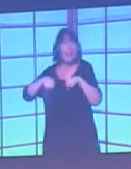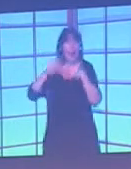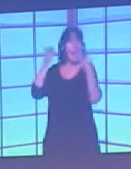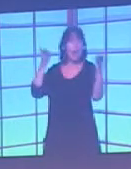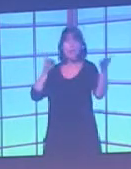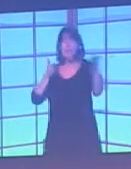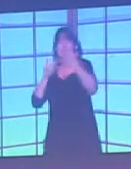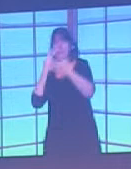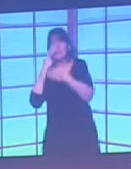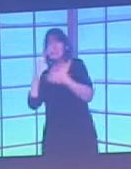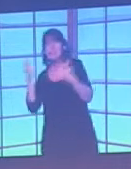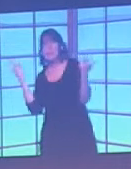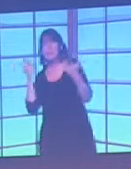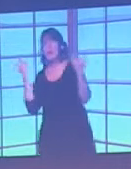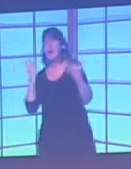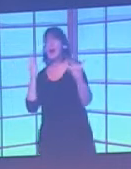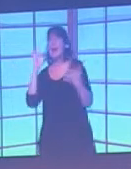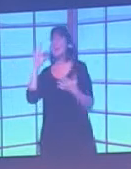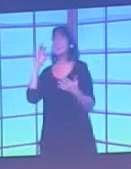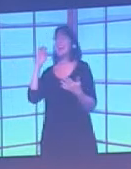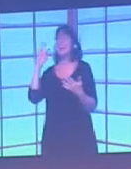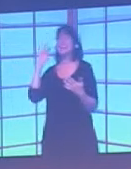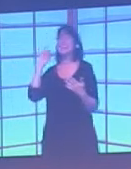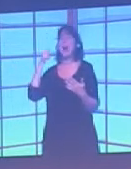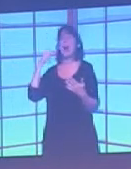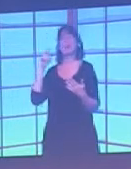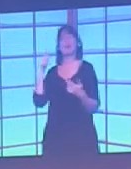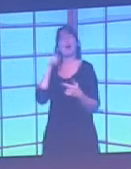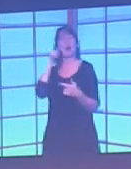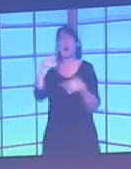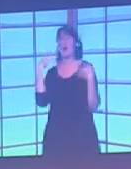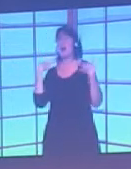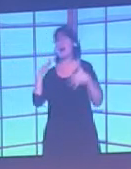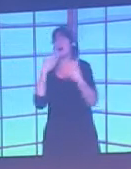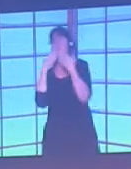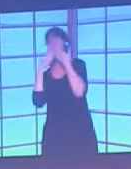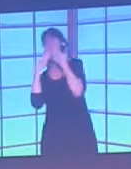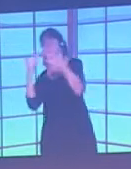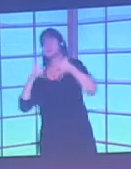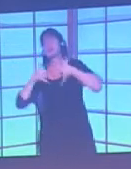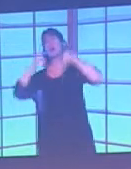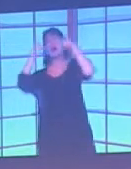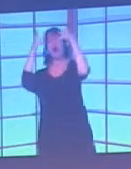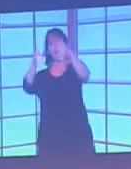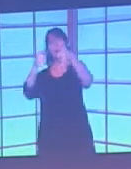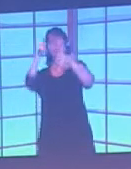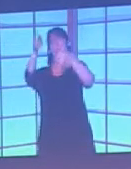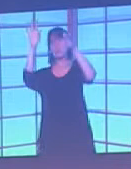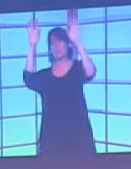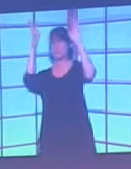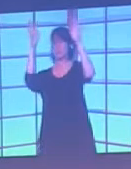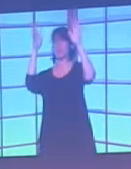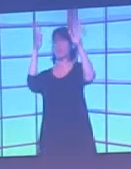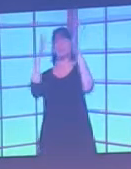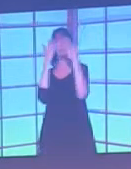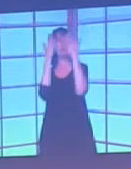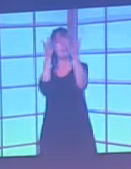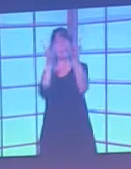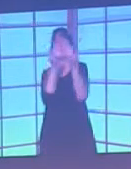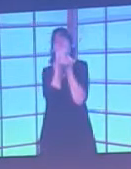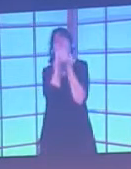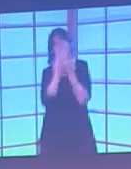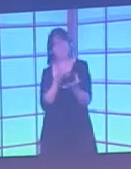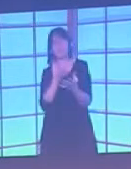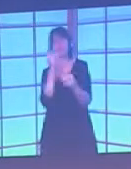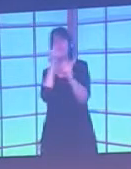Tetiana? We'd just like to say a very well-deserved award, and thank you very much for all the support from your club and all the other